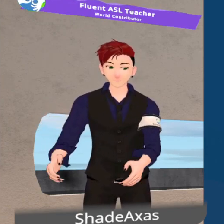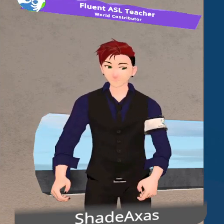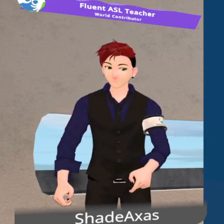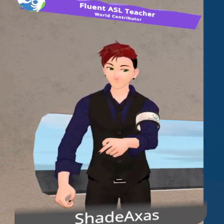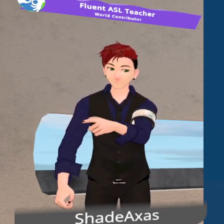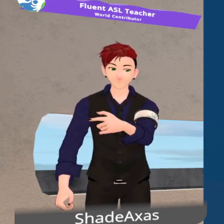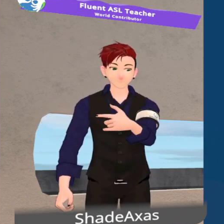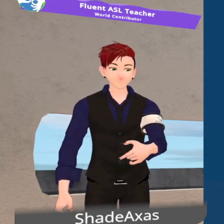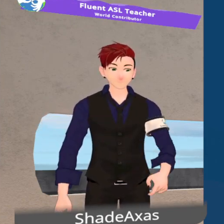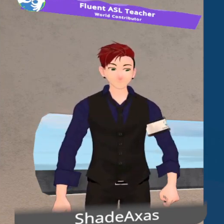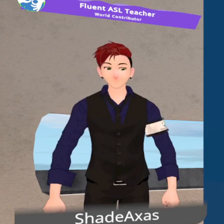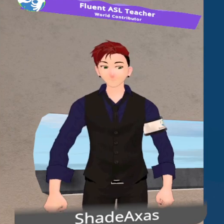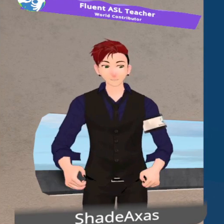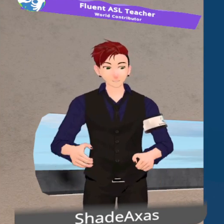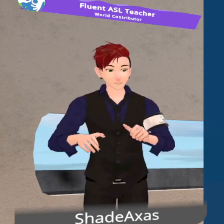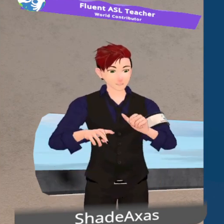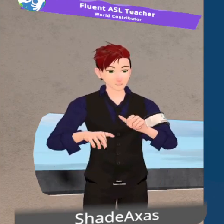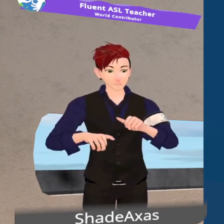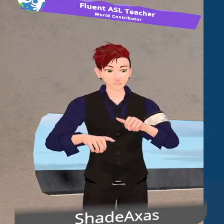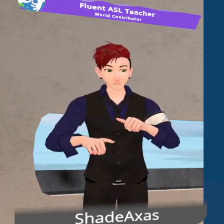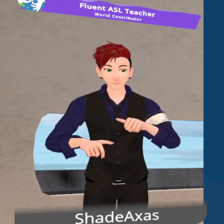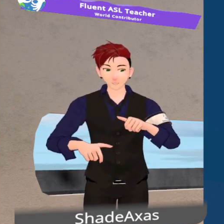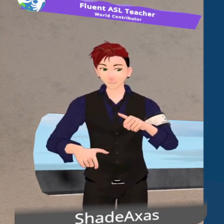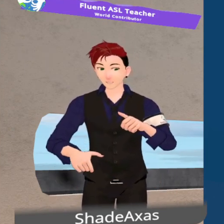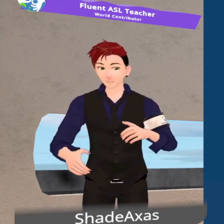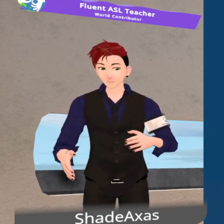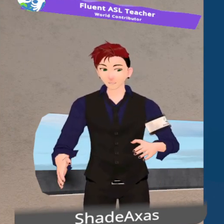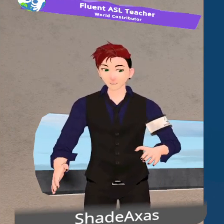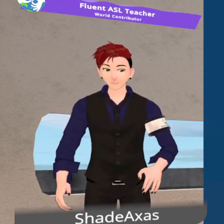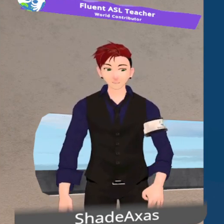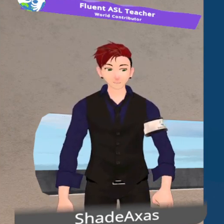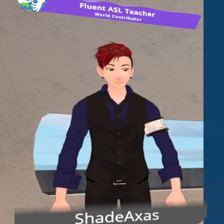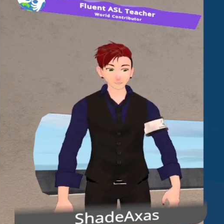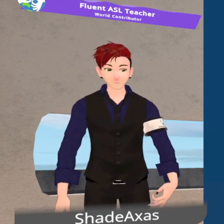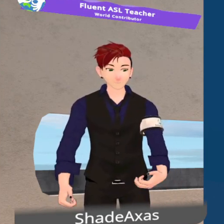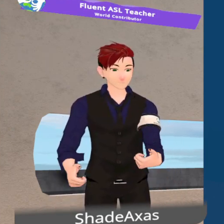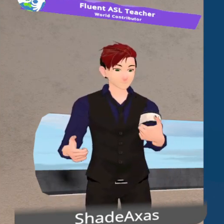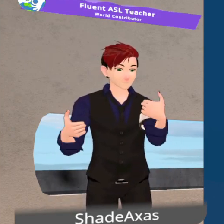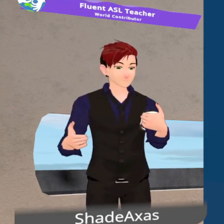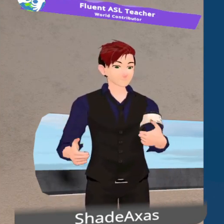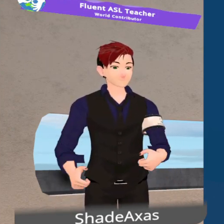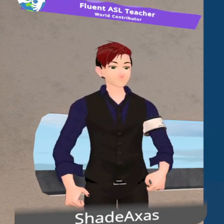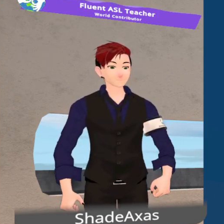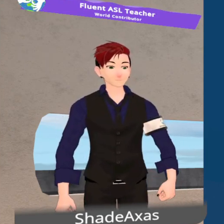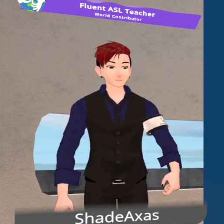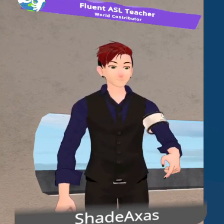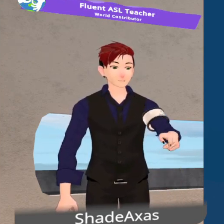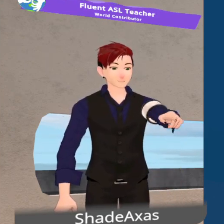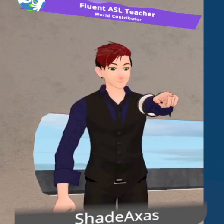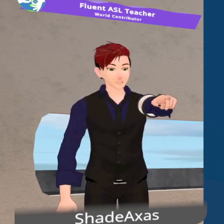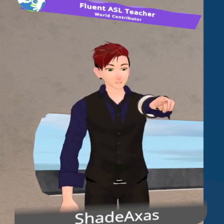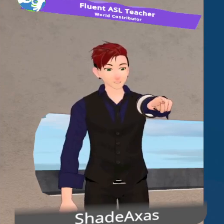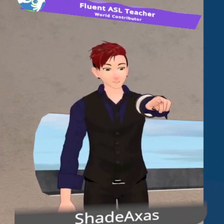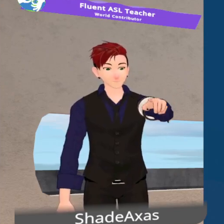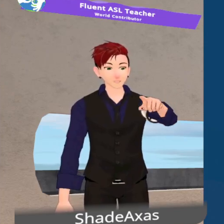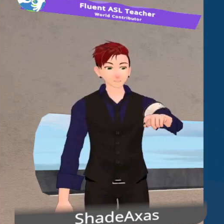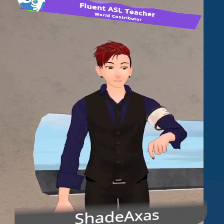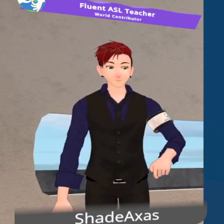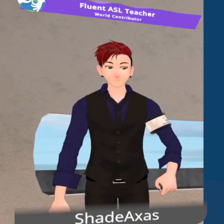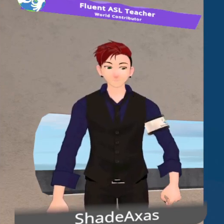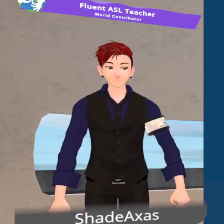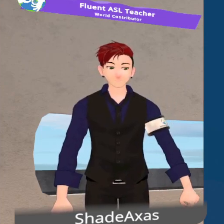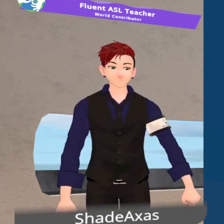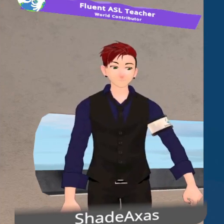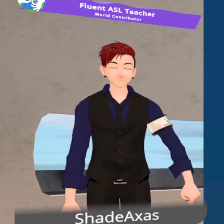go. And then you can use your chat box to type with a deaf person. So okay.